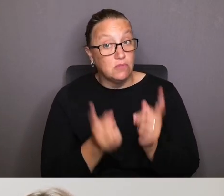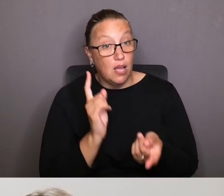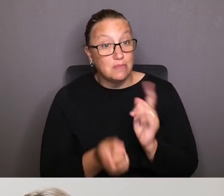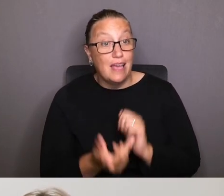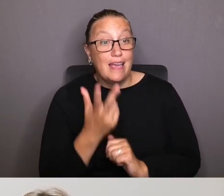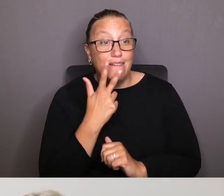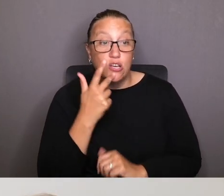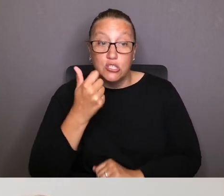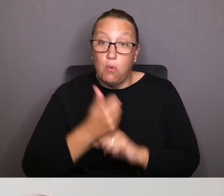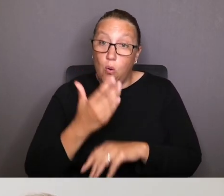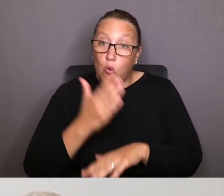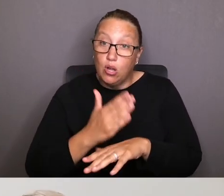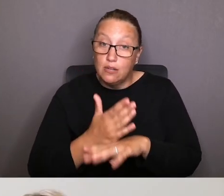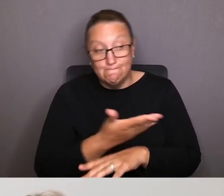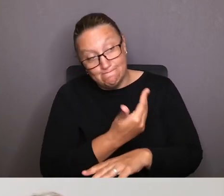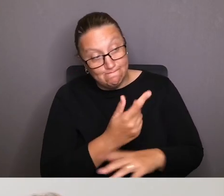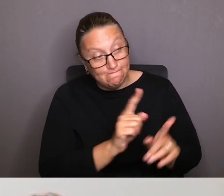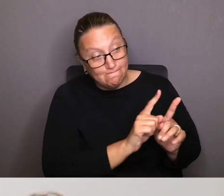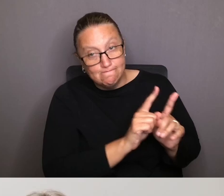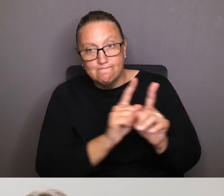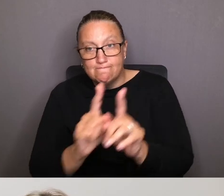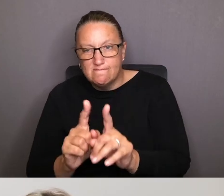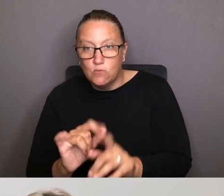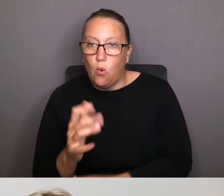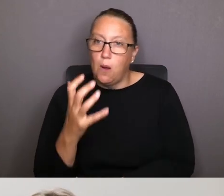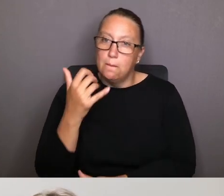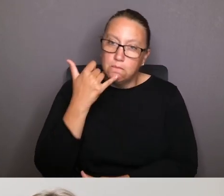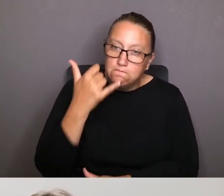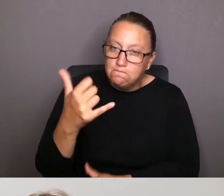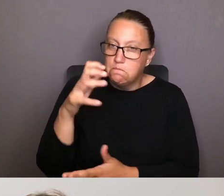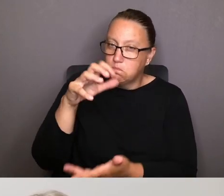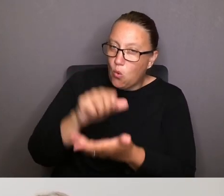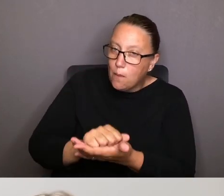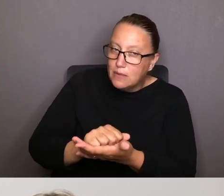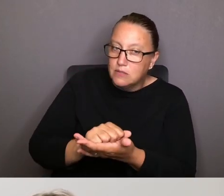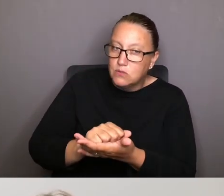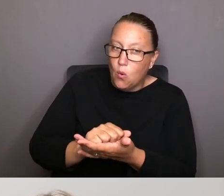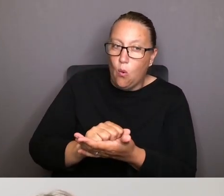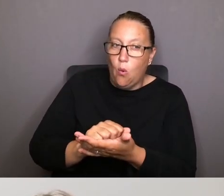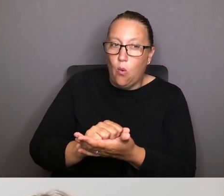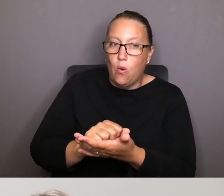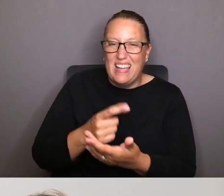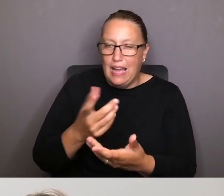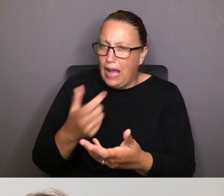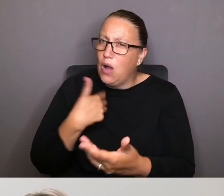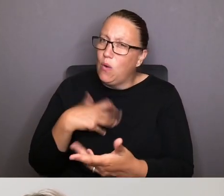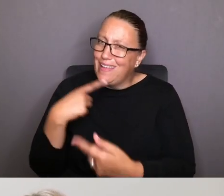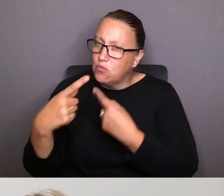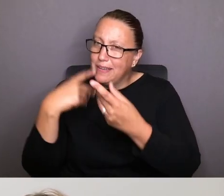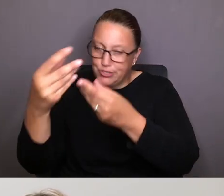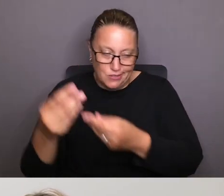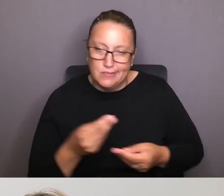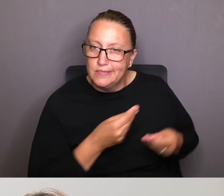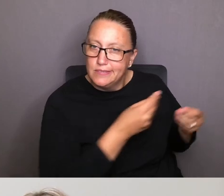is involved in making an appointment or bringing someone to an appointment or maybe getting information for someone, we want